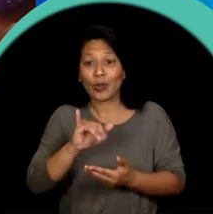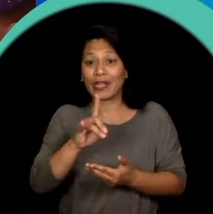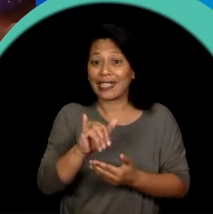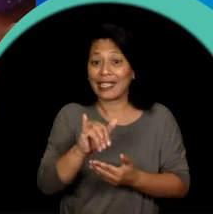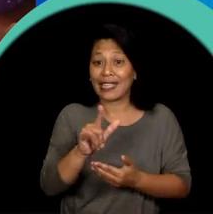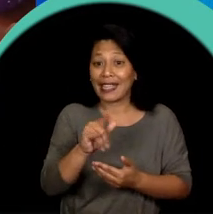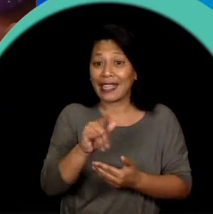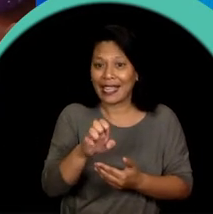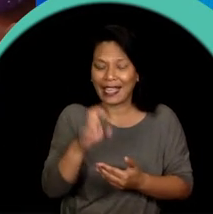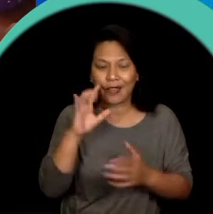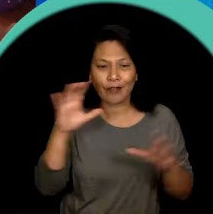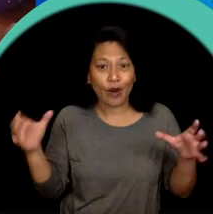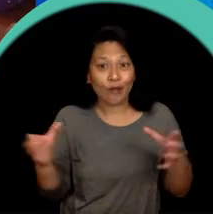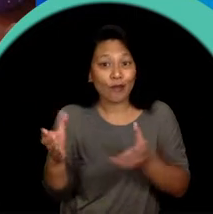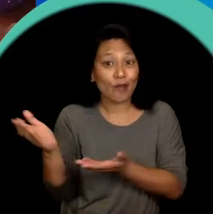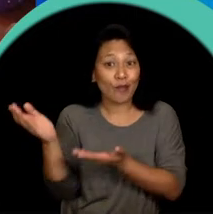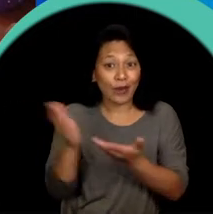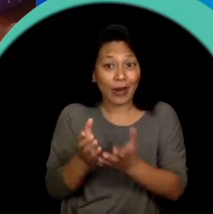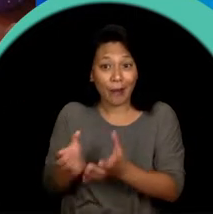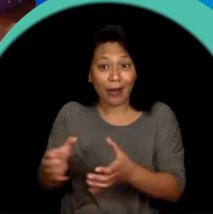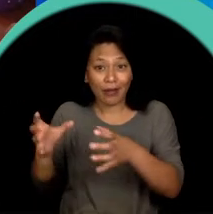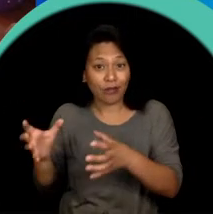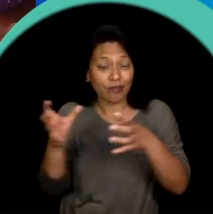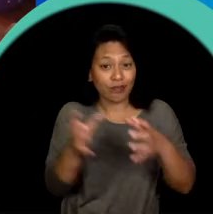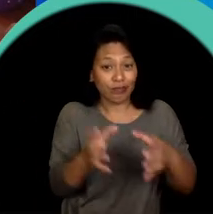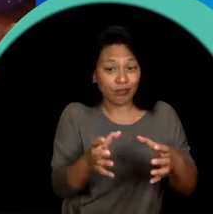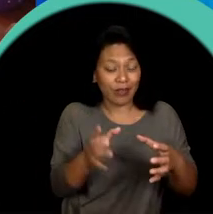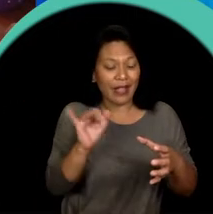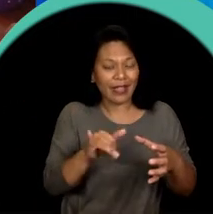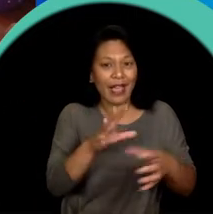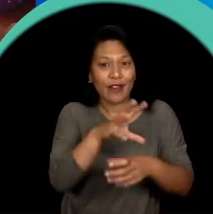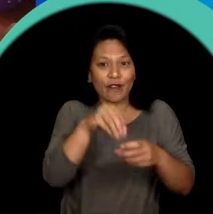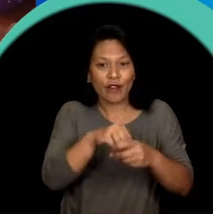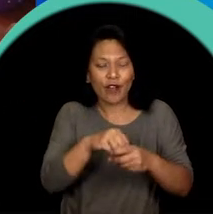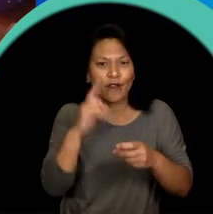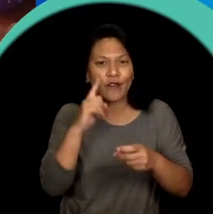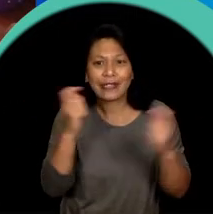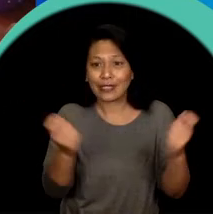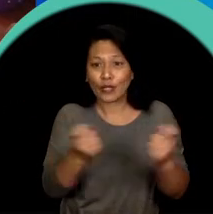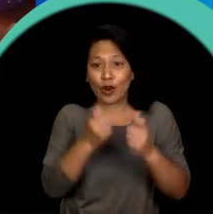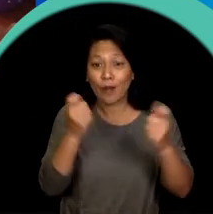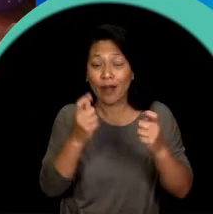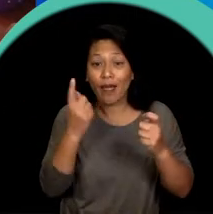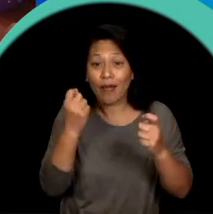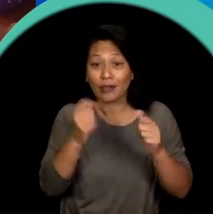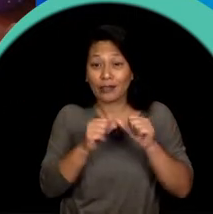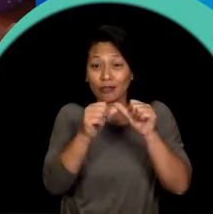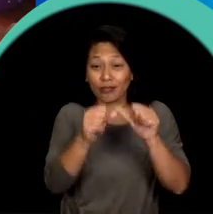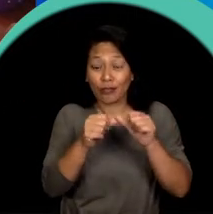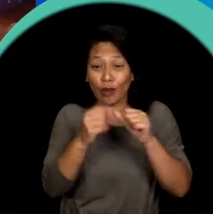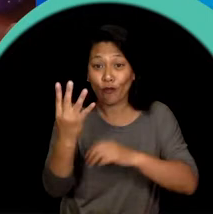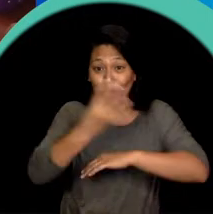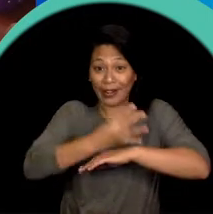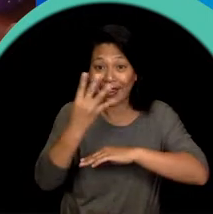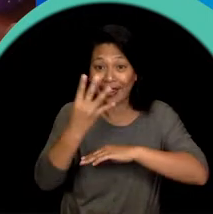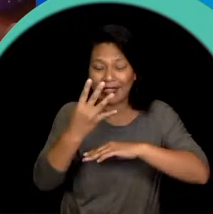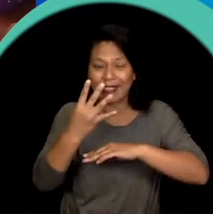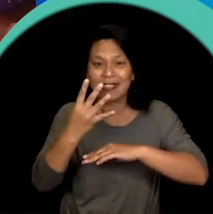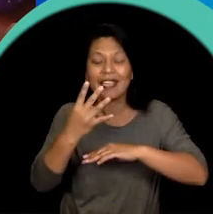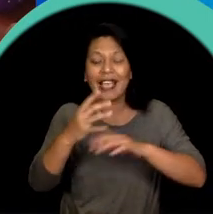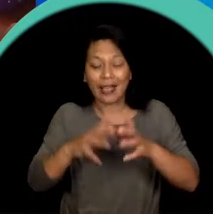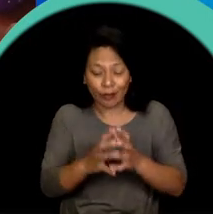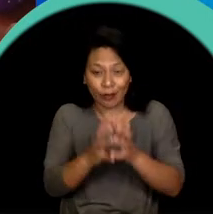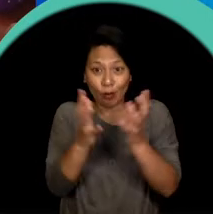to a First Nation or a First Nation nation, they'll create a bundle and give that to a family to take care of. And so a